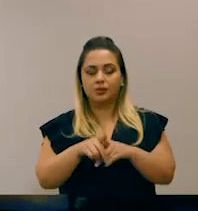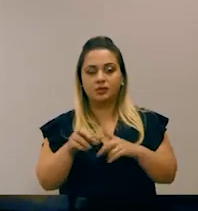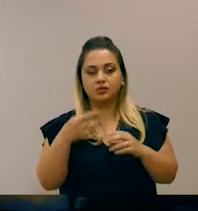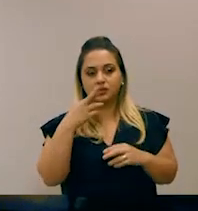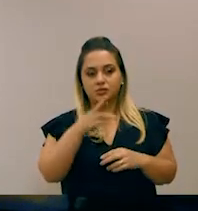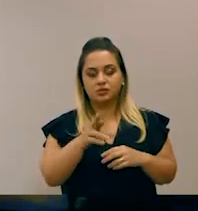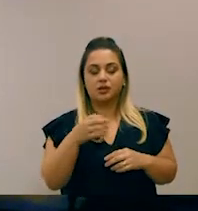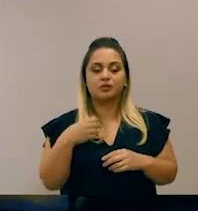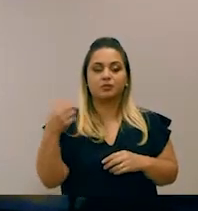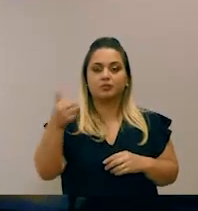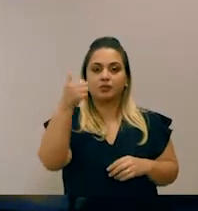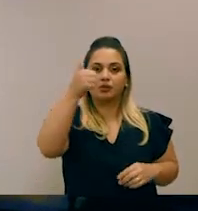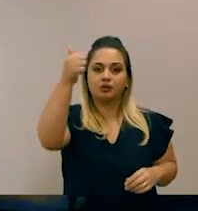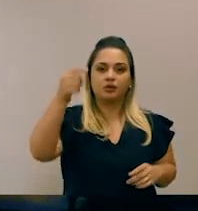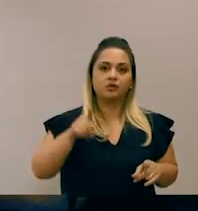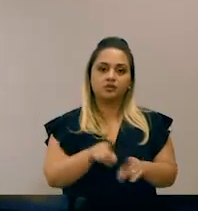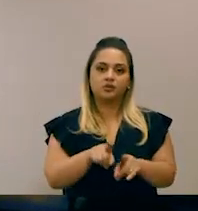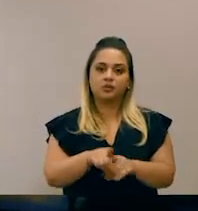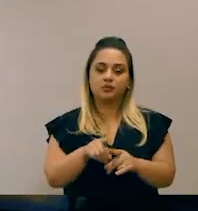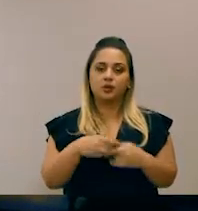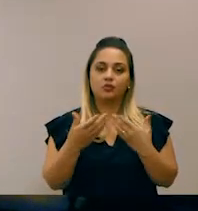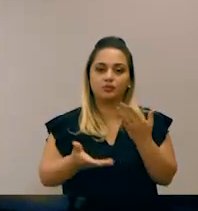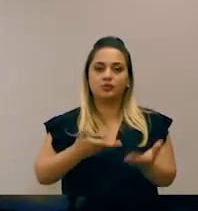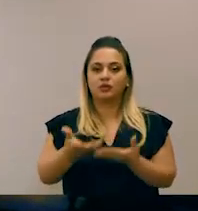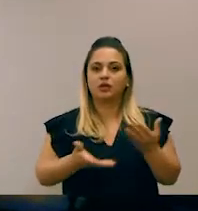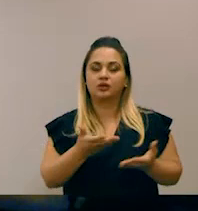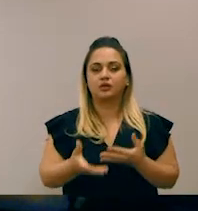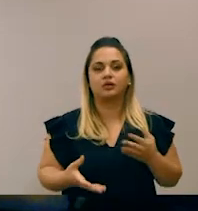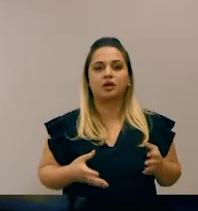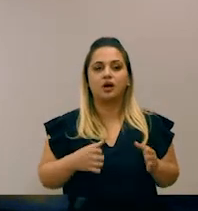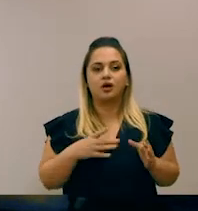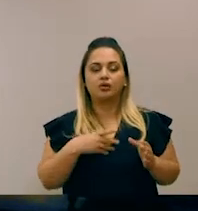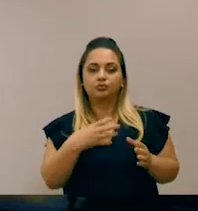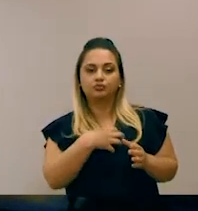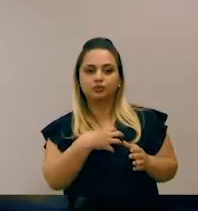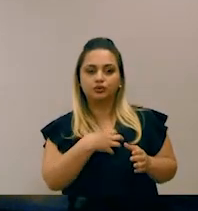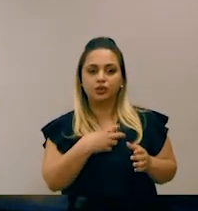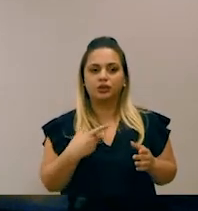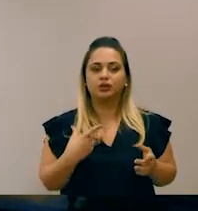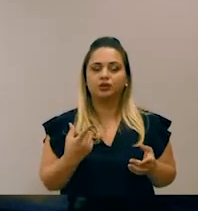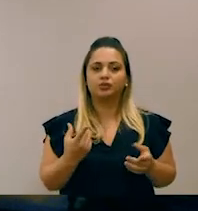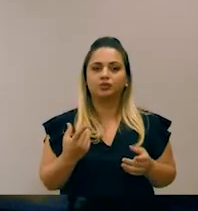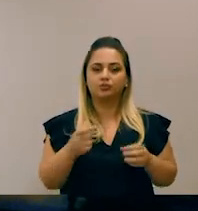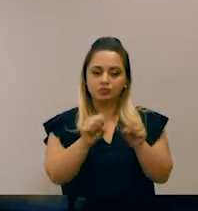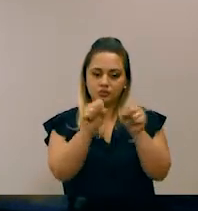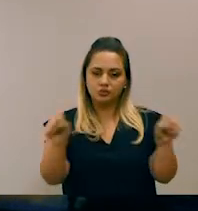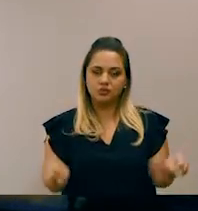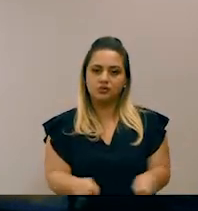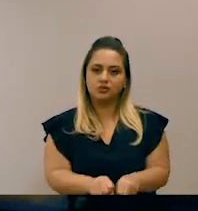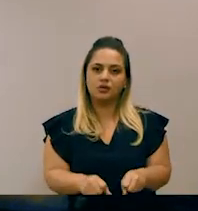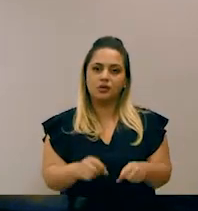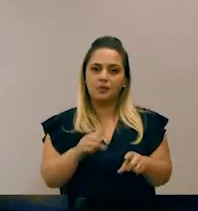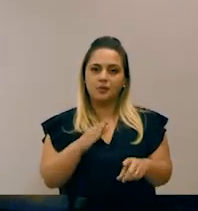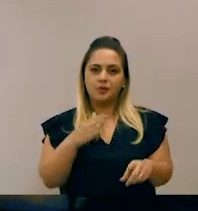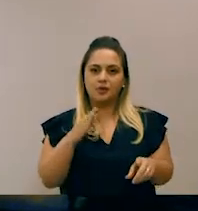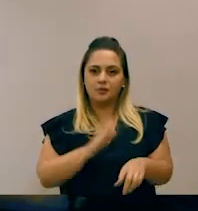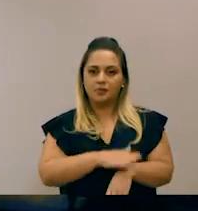robust, the results would be improved. And then use more modern